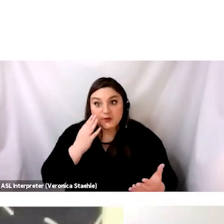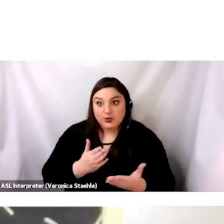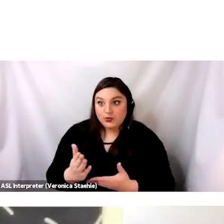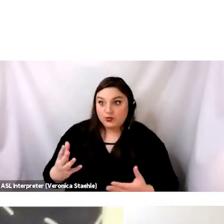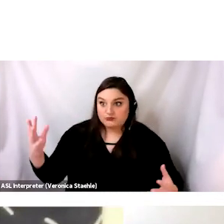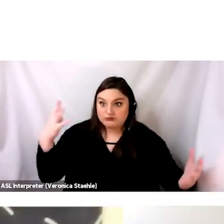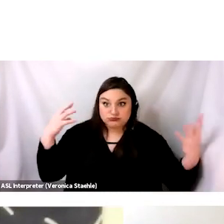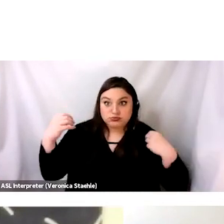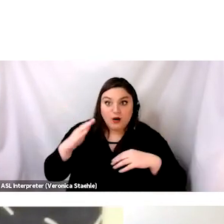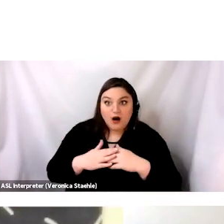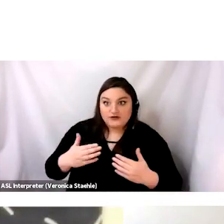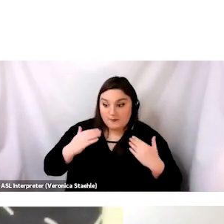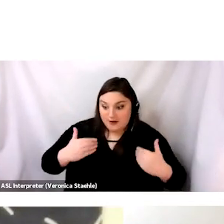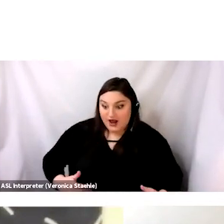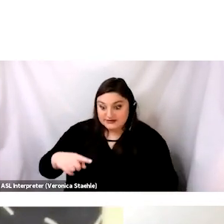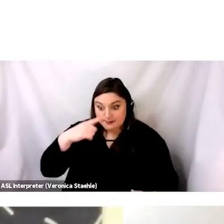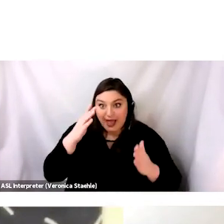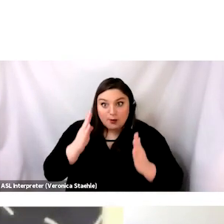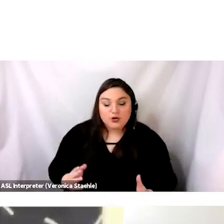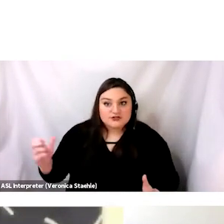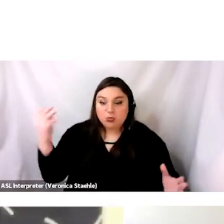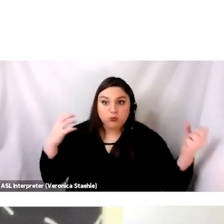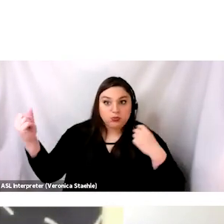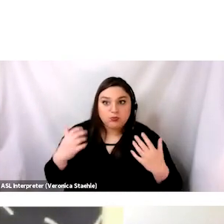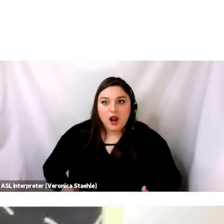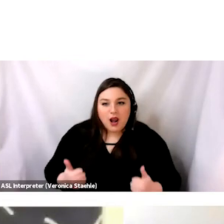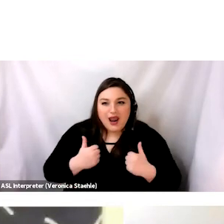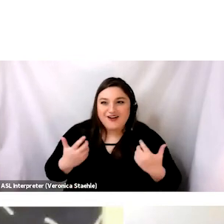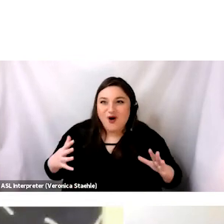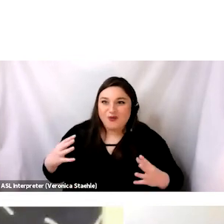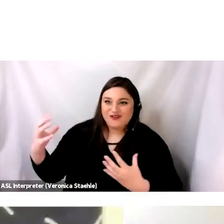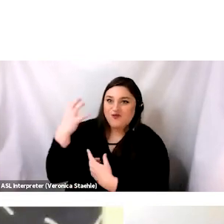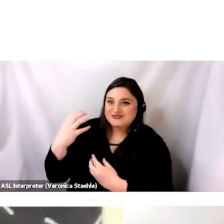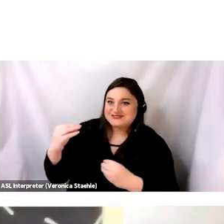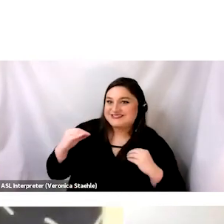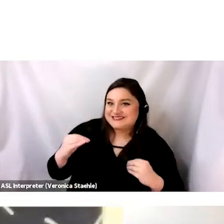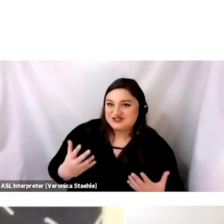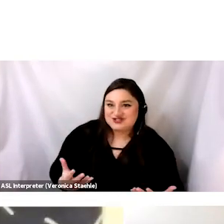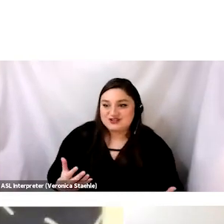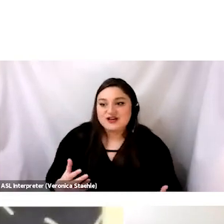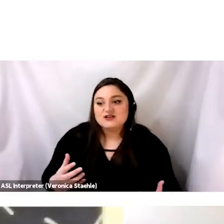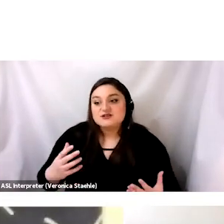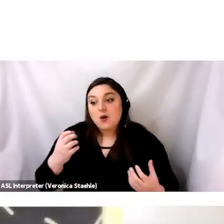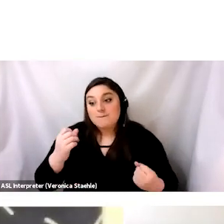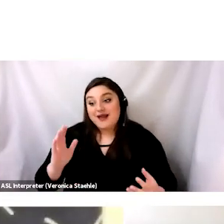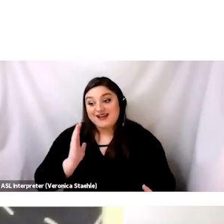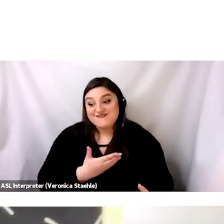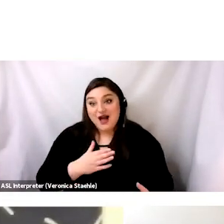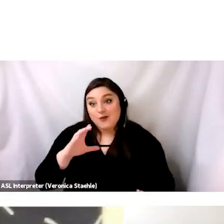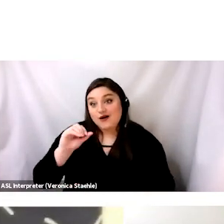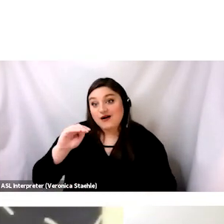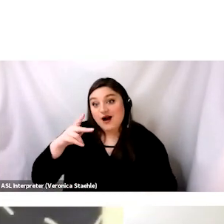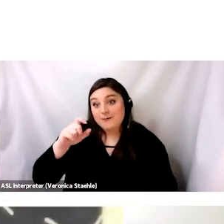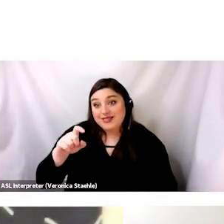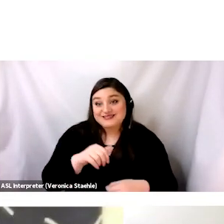And so it's important that we're teaching kids these sort of structures. If it's an industrial complex, which most of our societies are, particularly in the